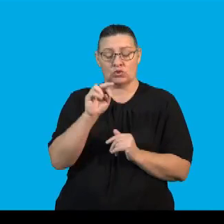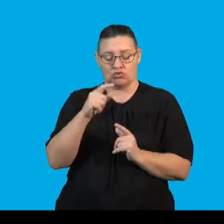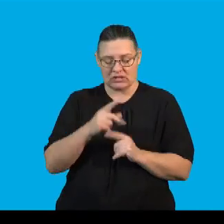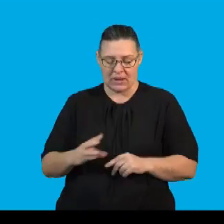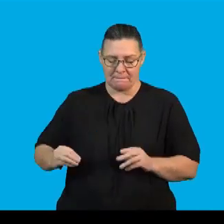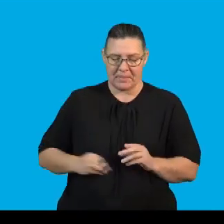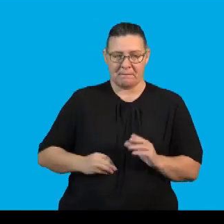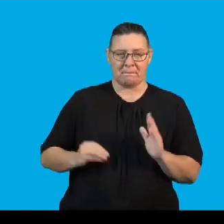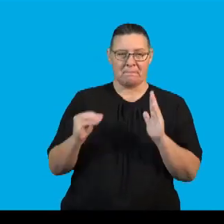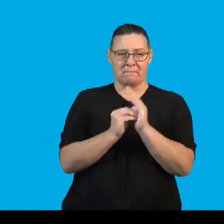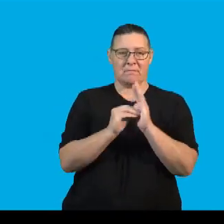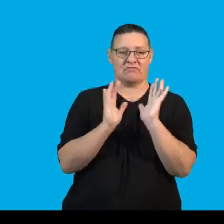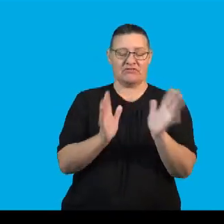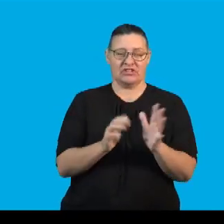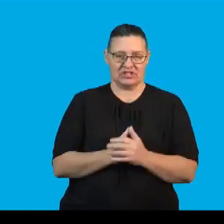uterus.